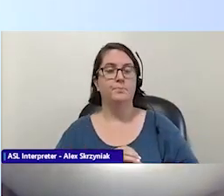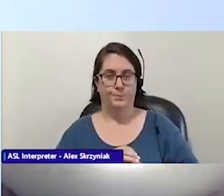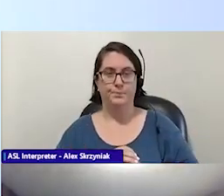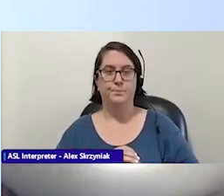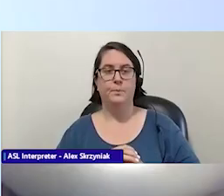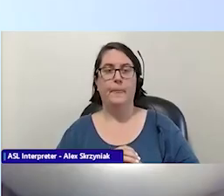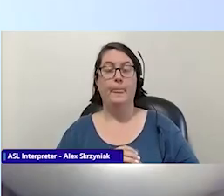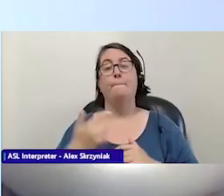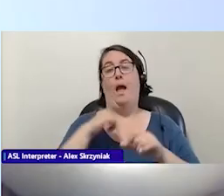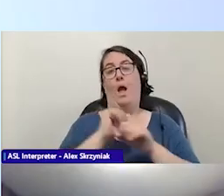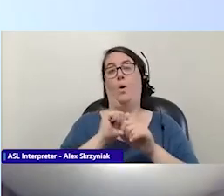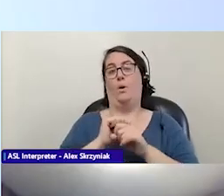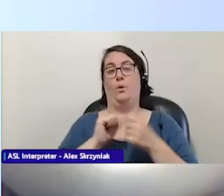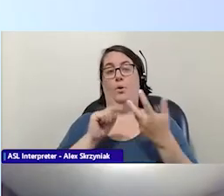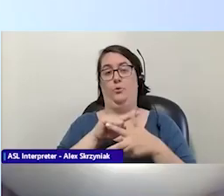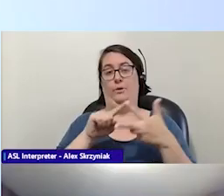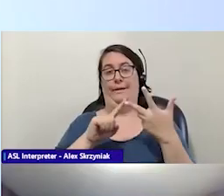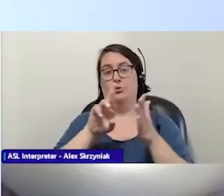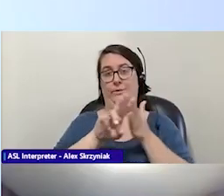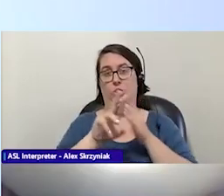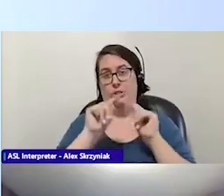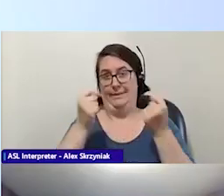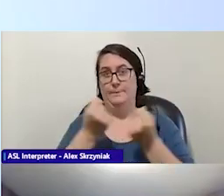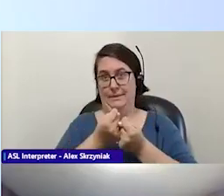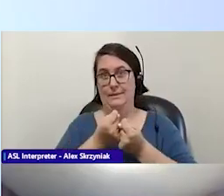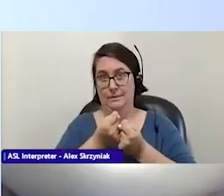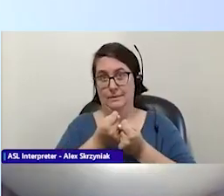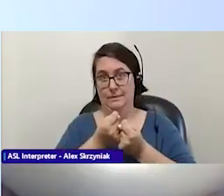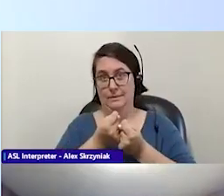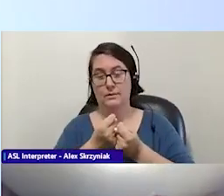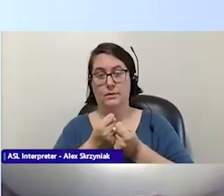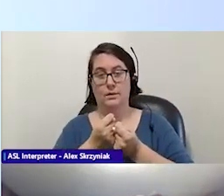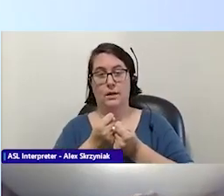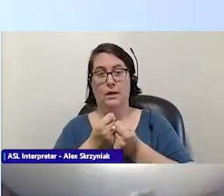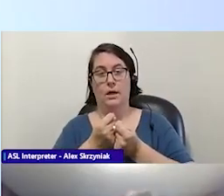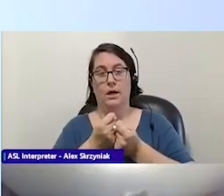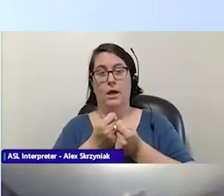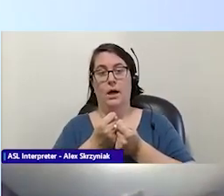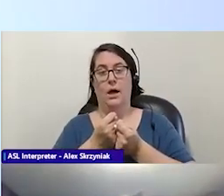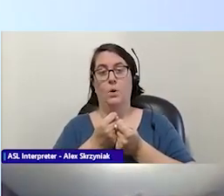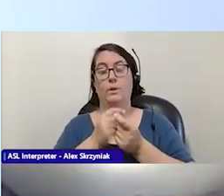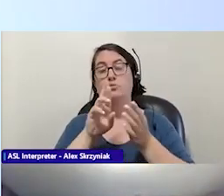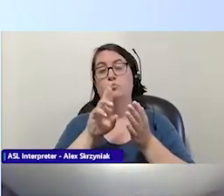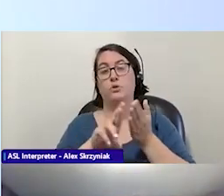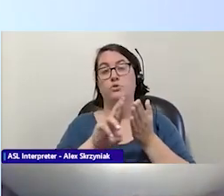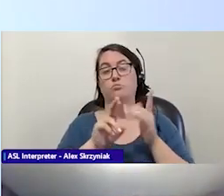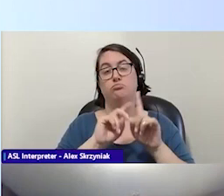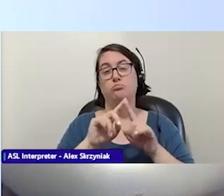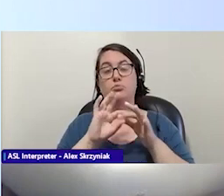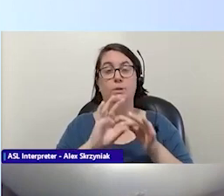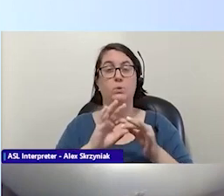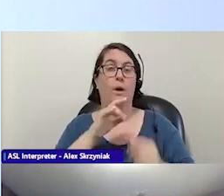I work with 3 different research teams on research that's related to